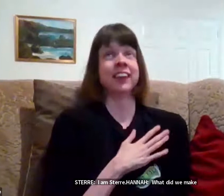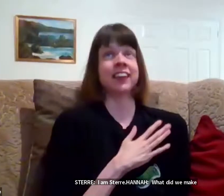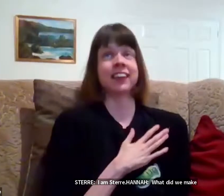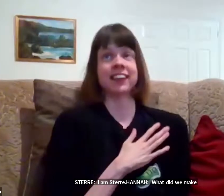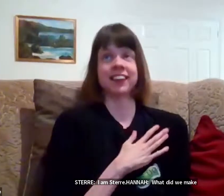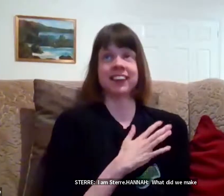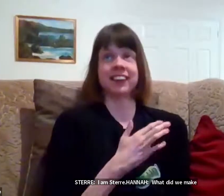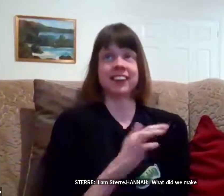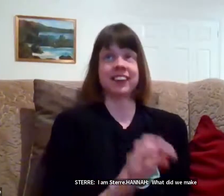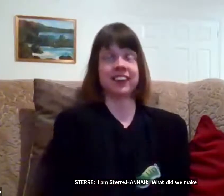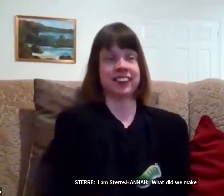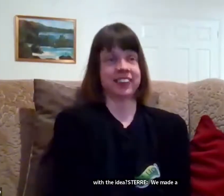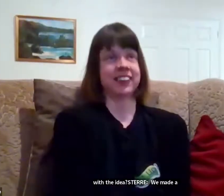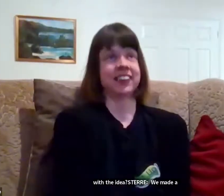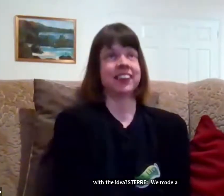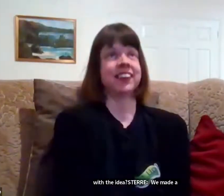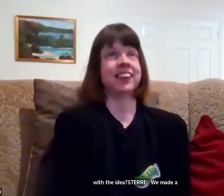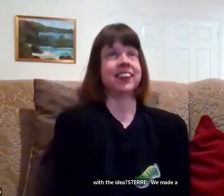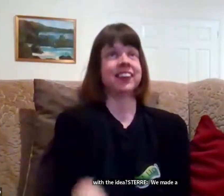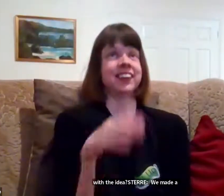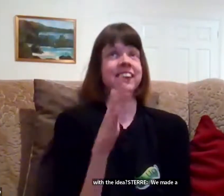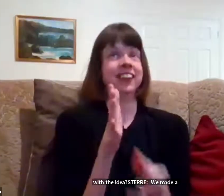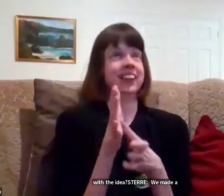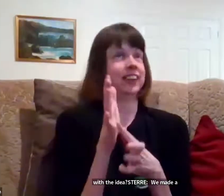a character. And what was he called?